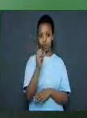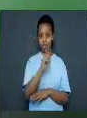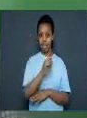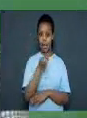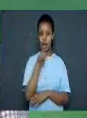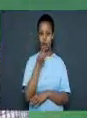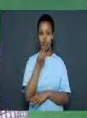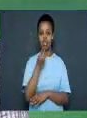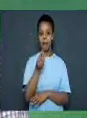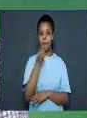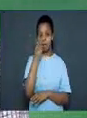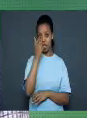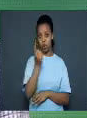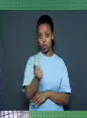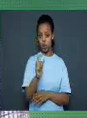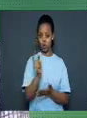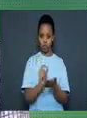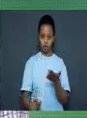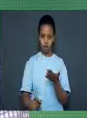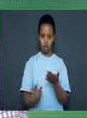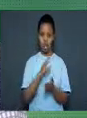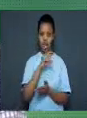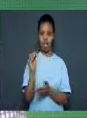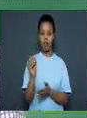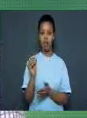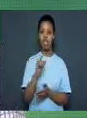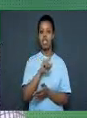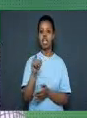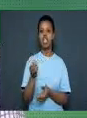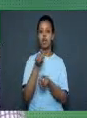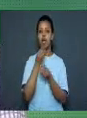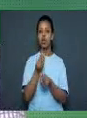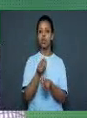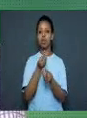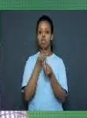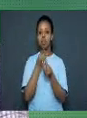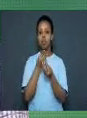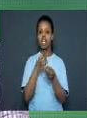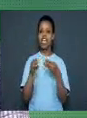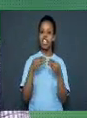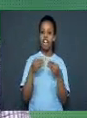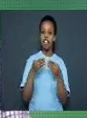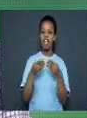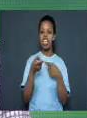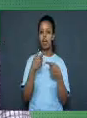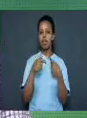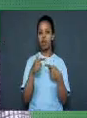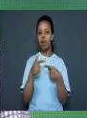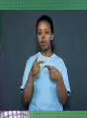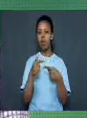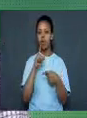days. Determine how much of your diet came from grains,